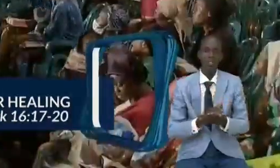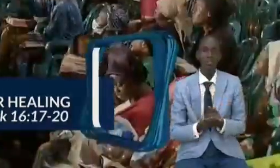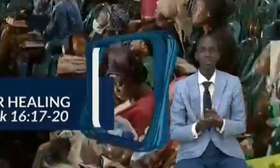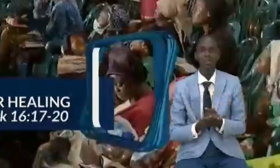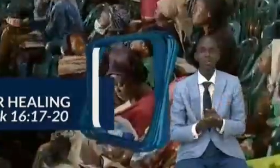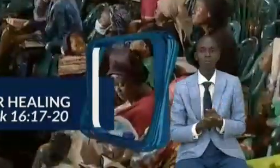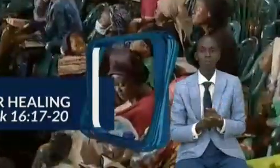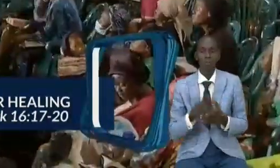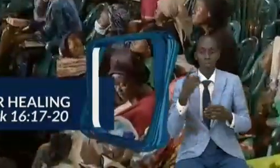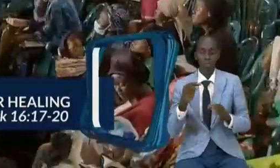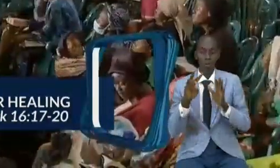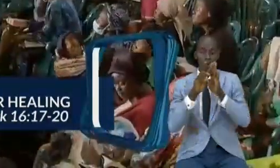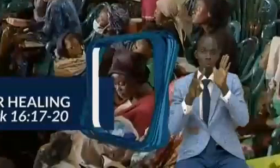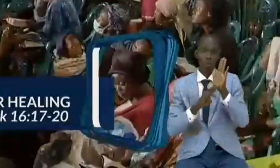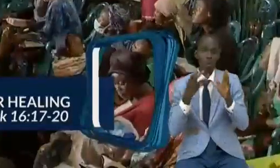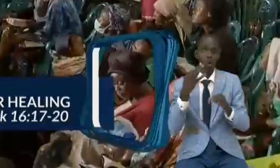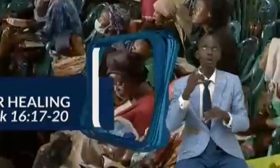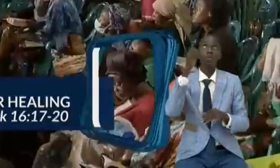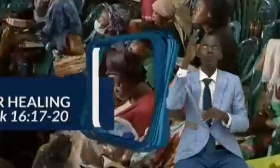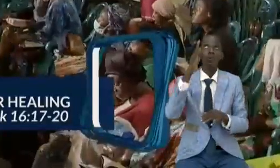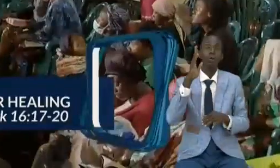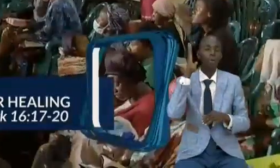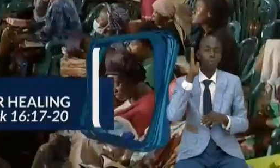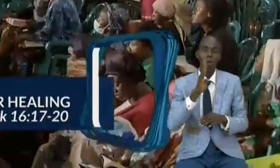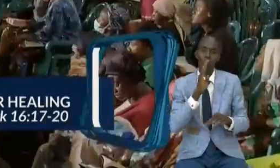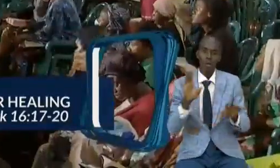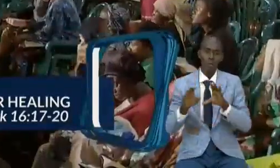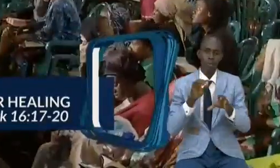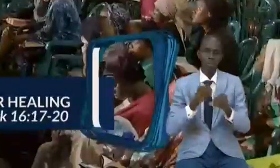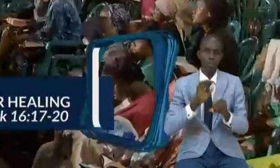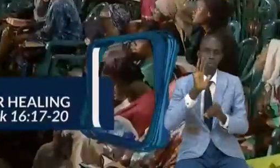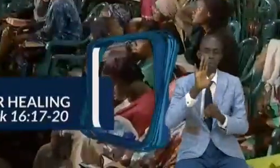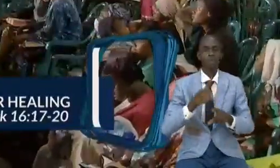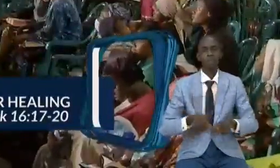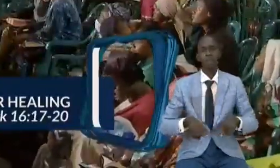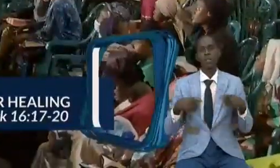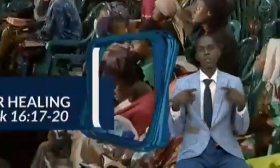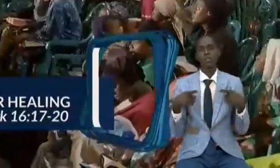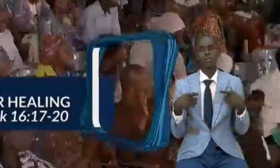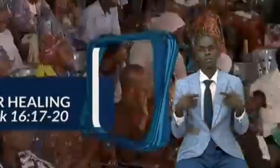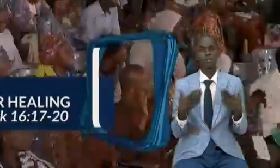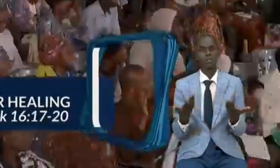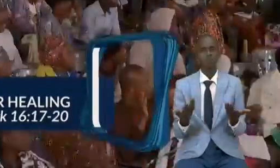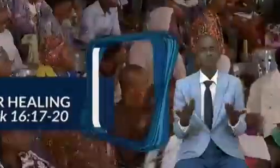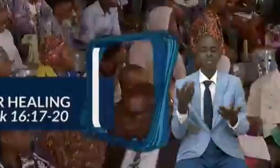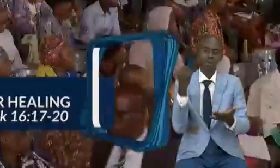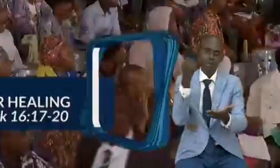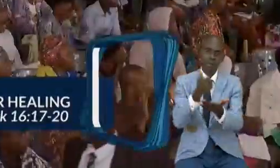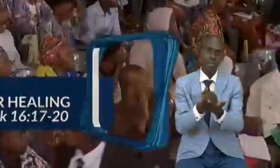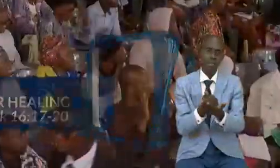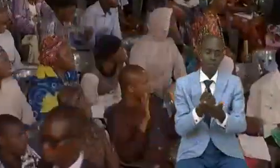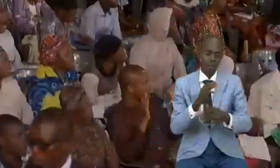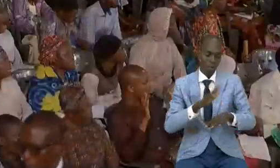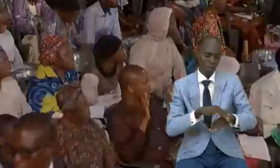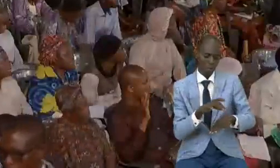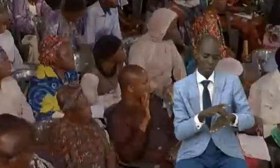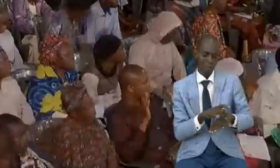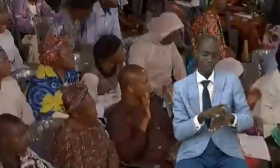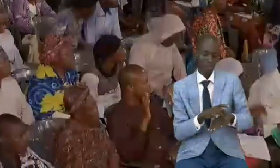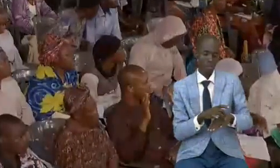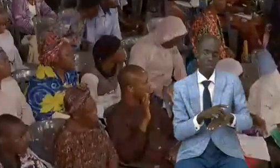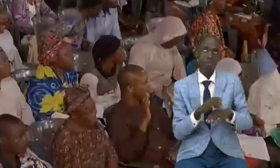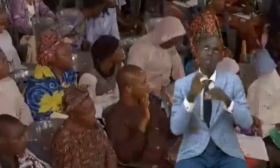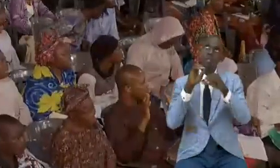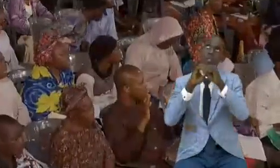The will of God will be done in your life. On earth, in